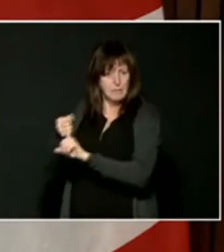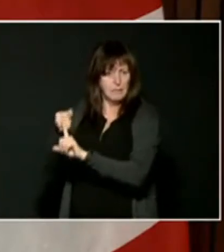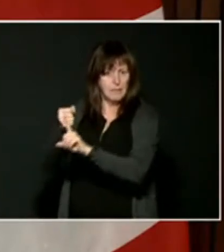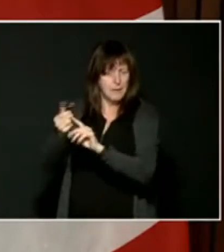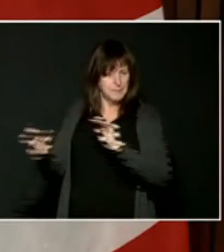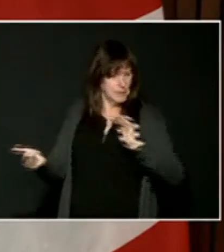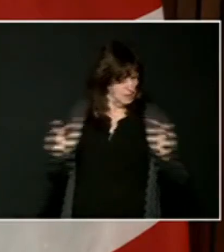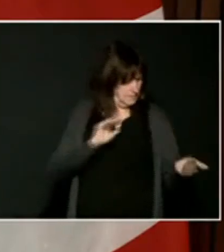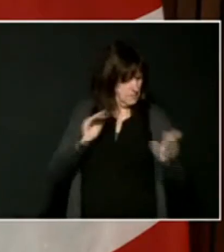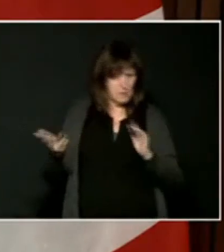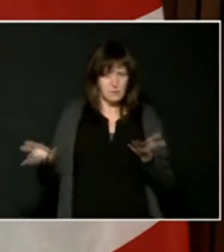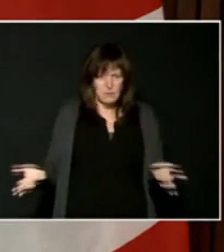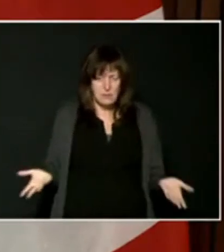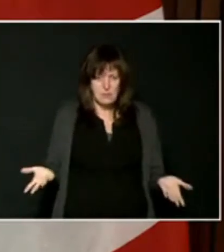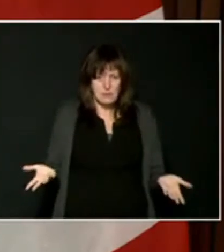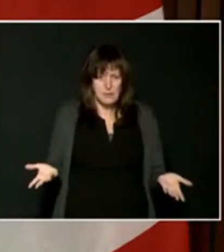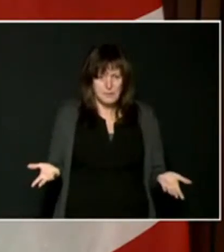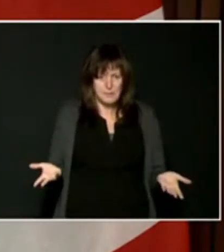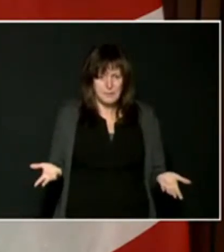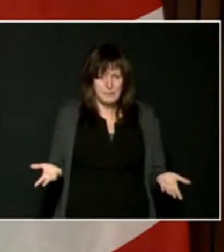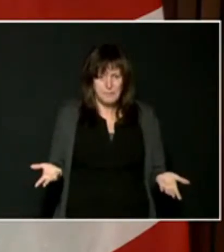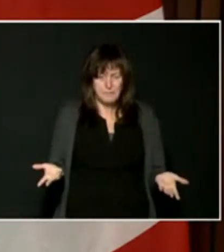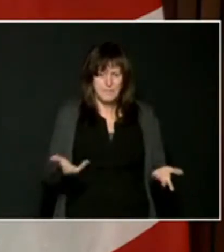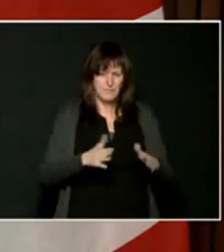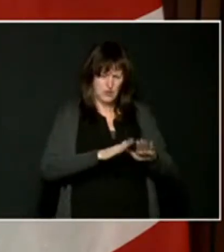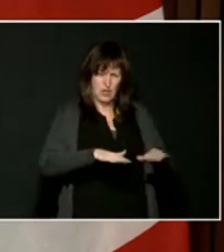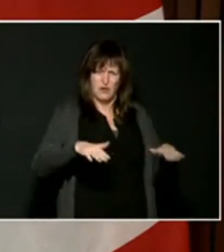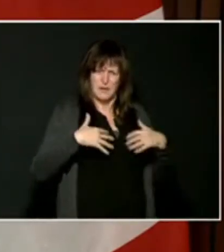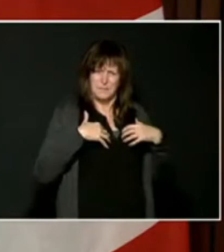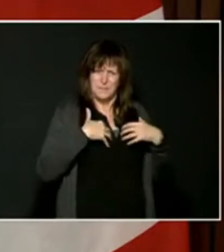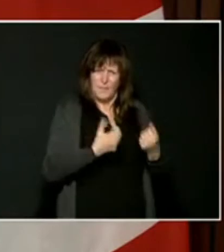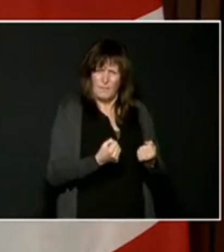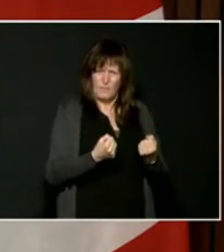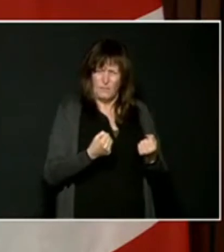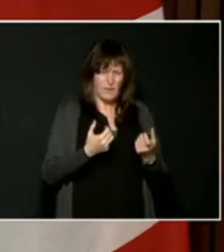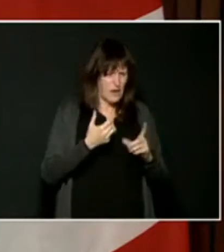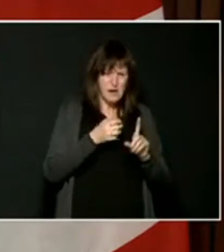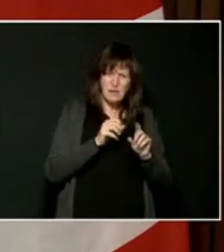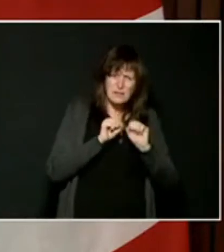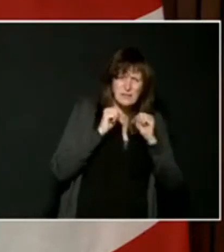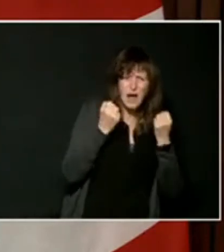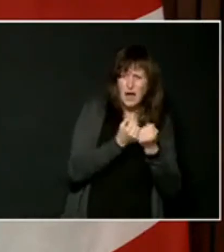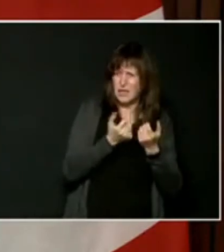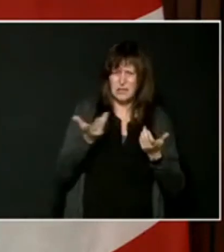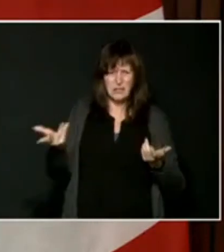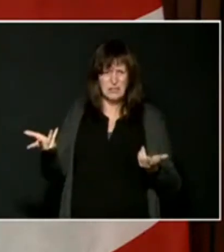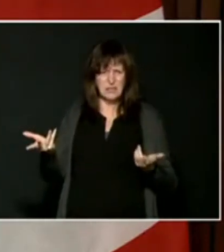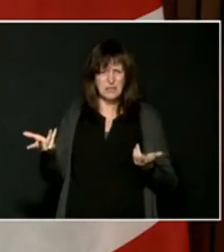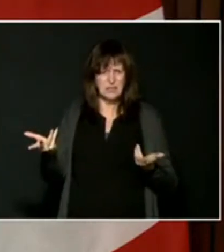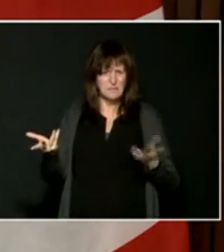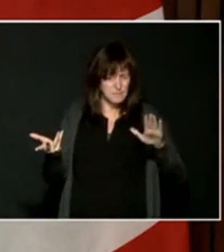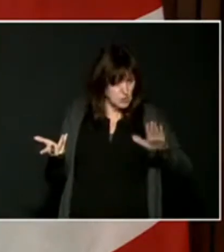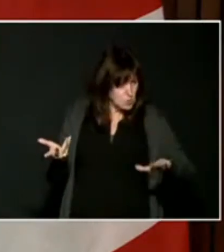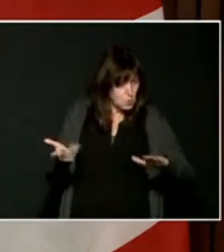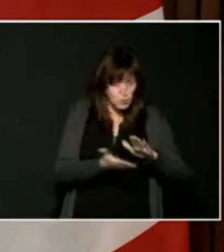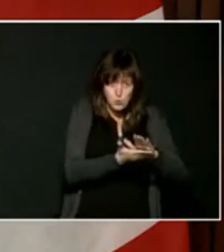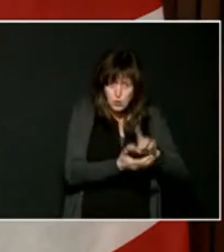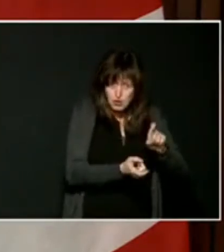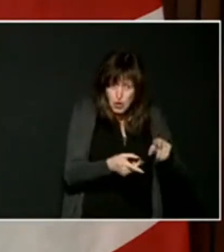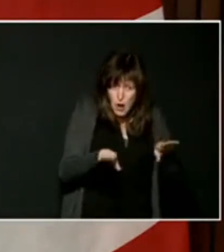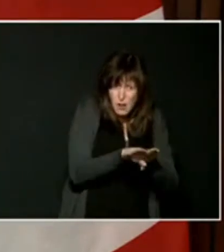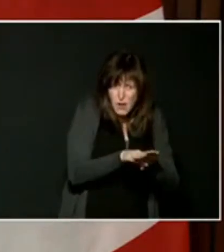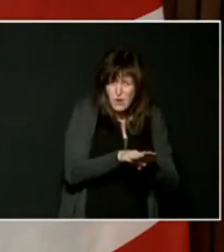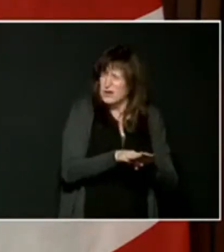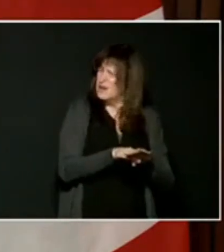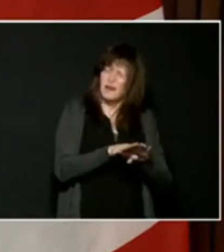to our children's health, and to the fairness of our society. Schools should be the last place to close and the first to open, but as